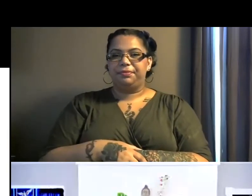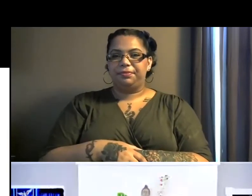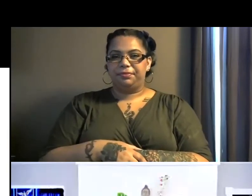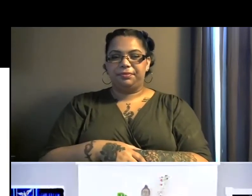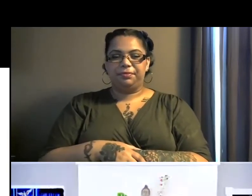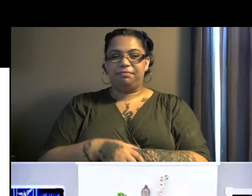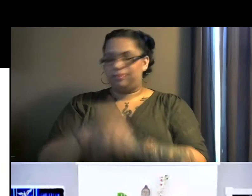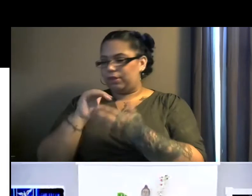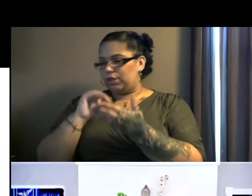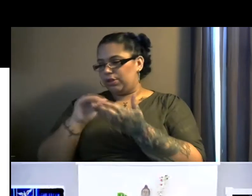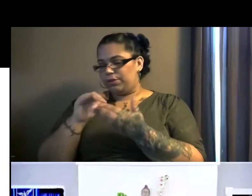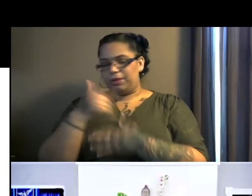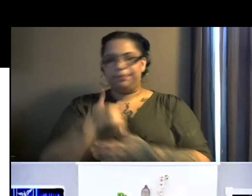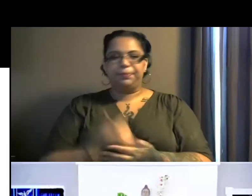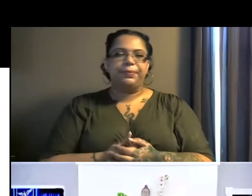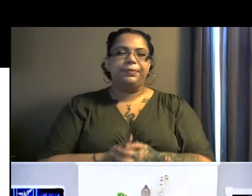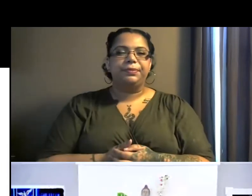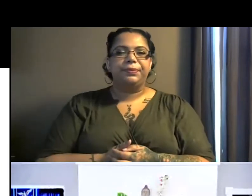Excuse me.